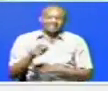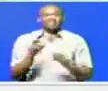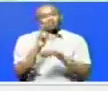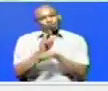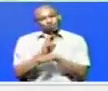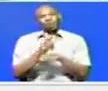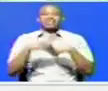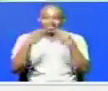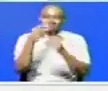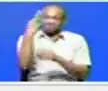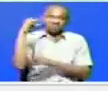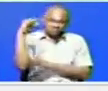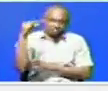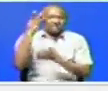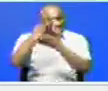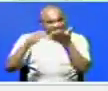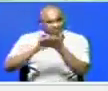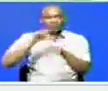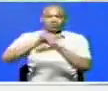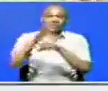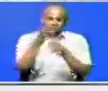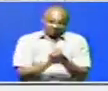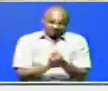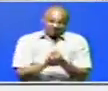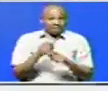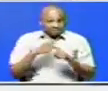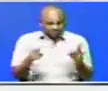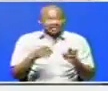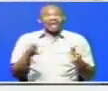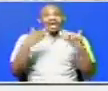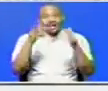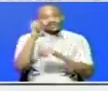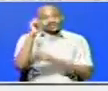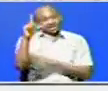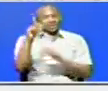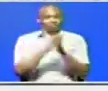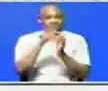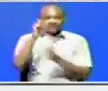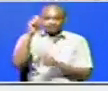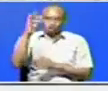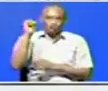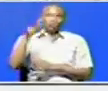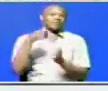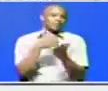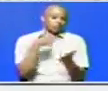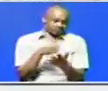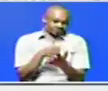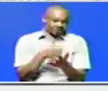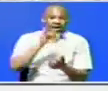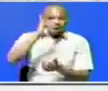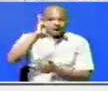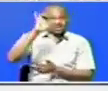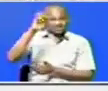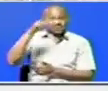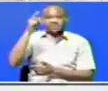and will provide the 3G network for results transmission. However, Airtel Kenya and Telkom will still be involved. IEBC says the number of